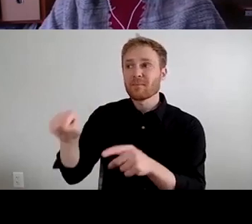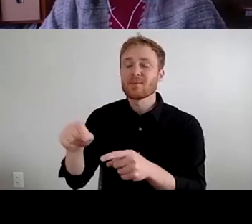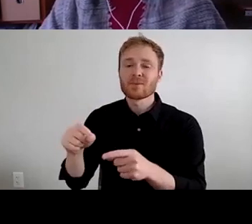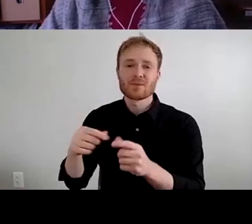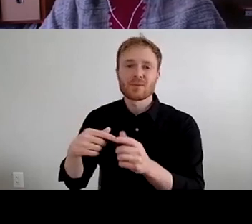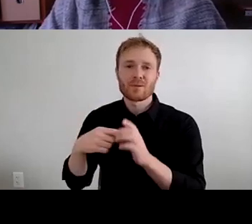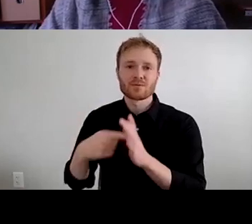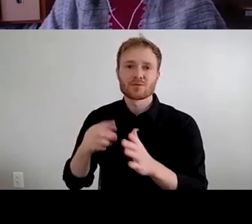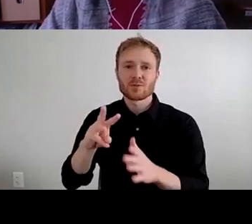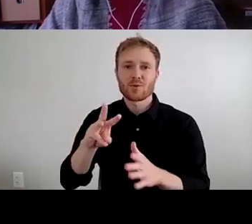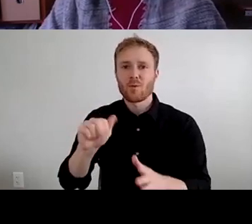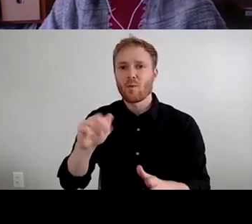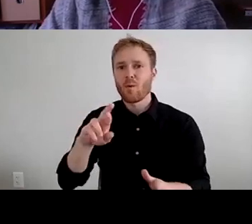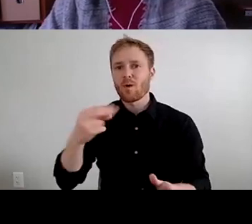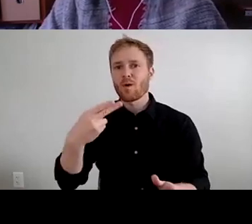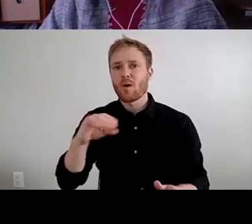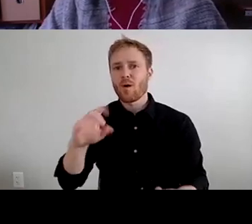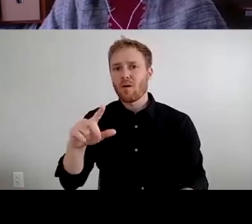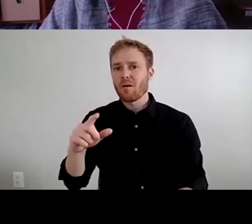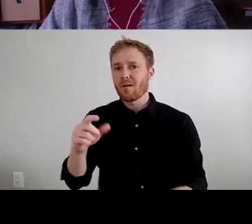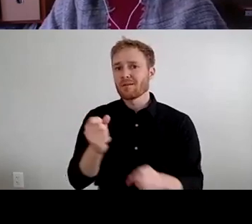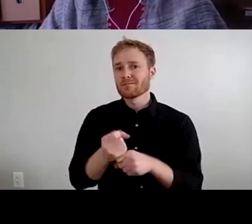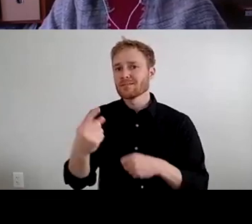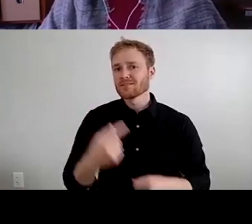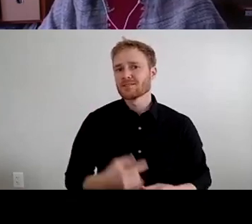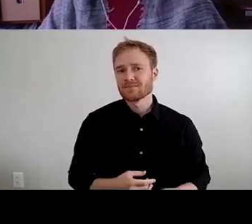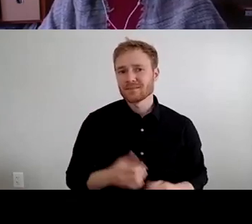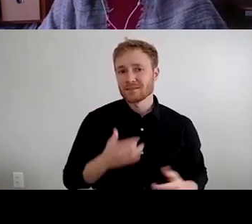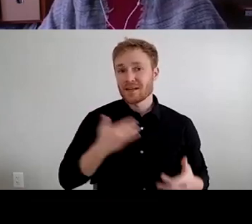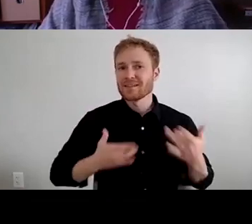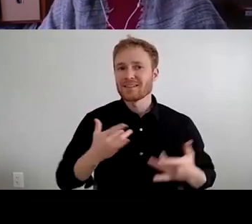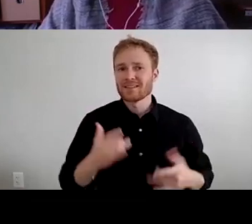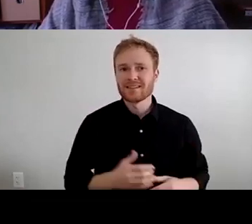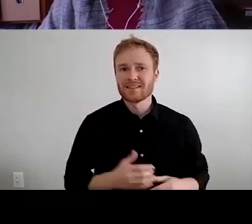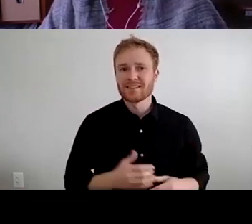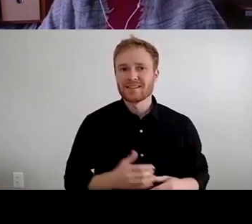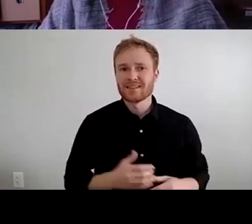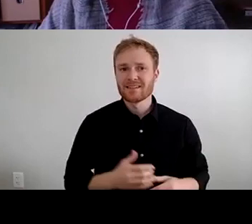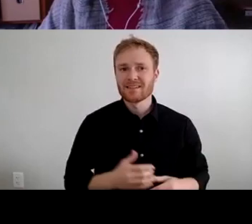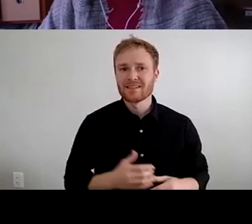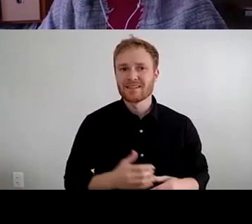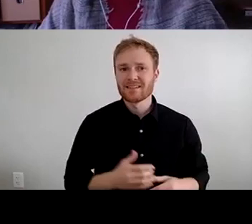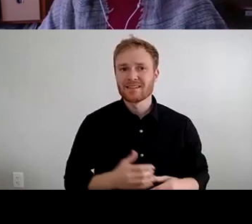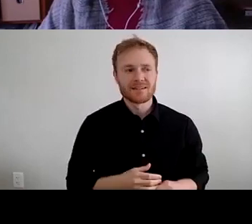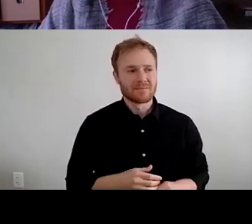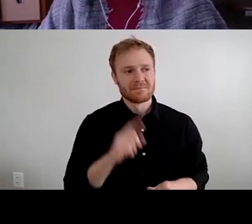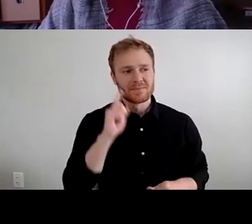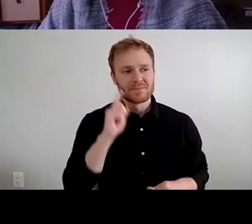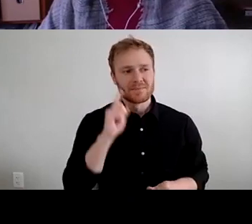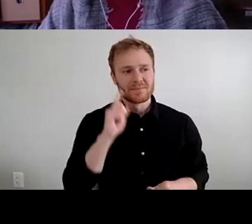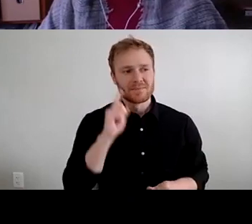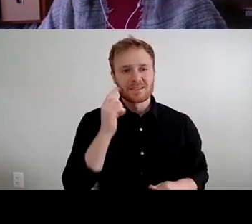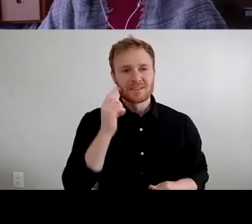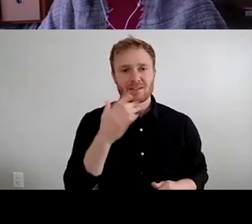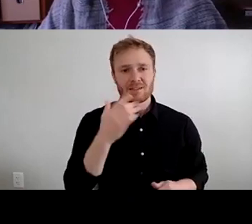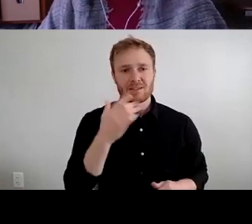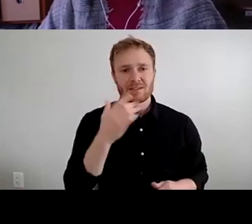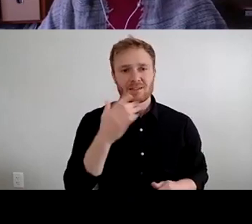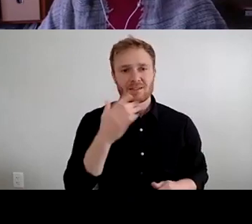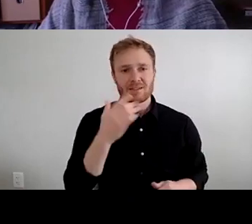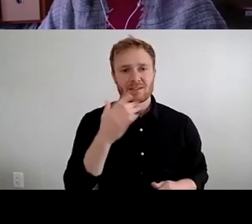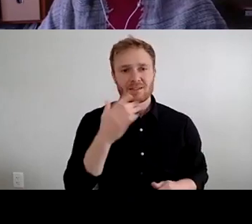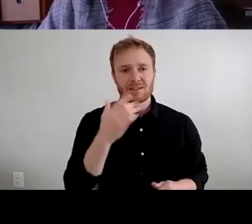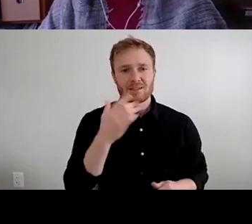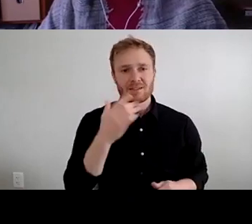So that's exciting. Well, that sounds great, Kathy. It sounds like you do good work. I'm in full support. And I look forward to maybe we'll go